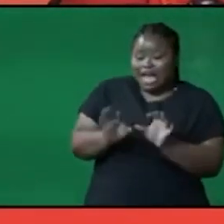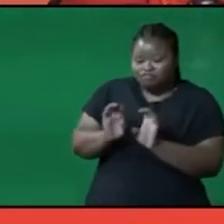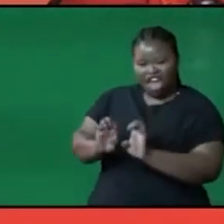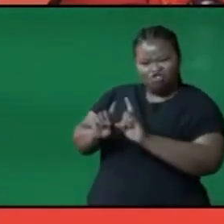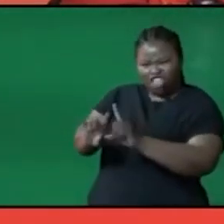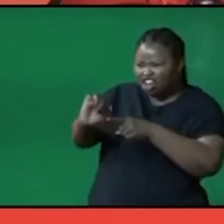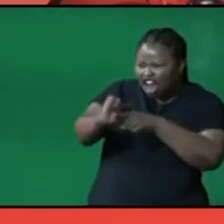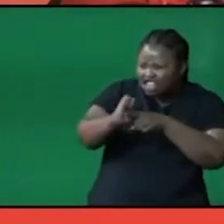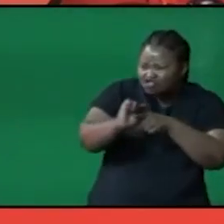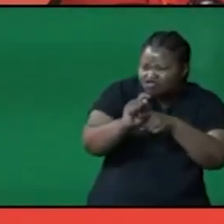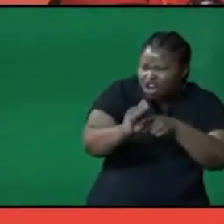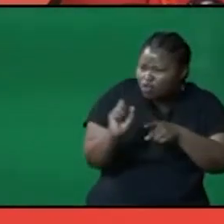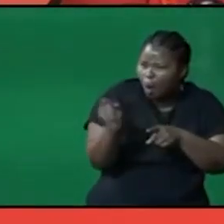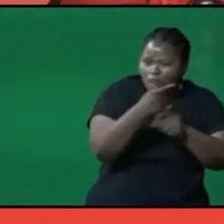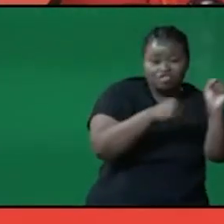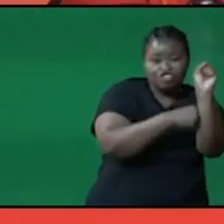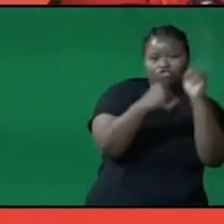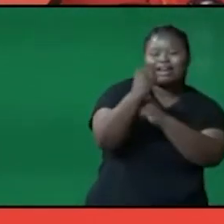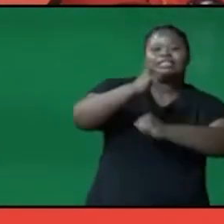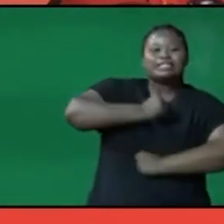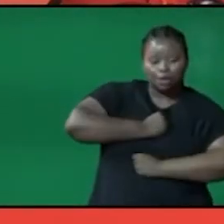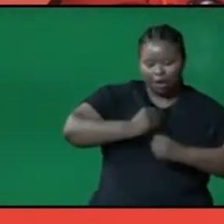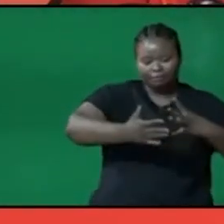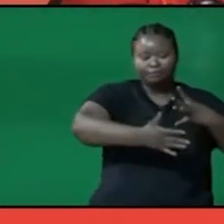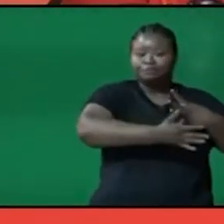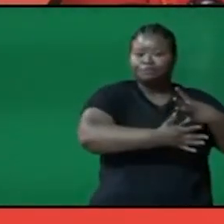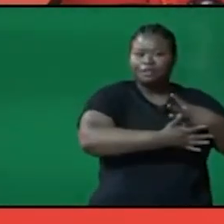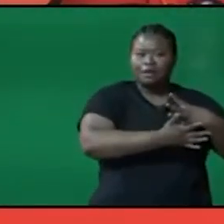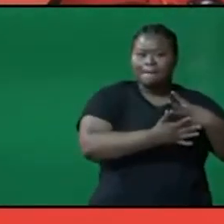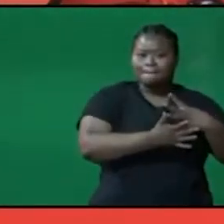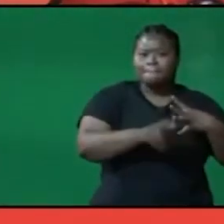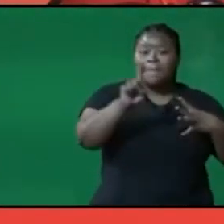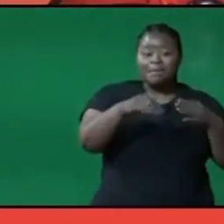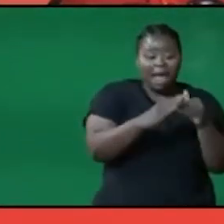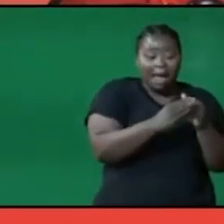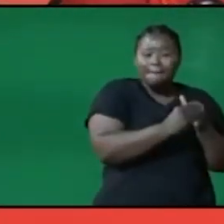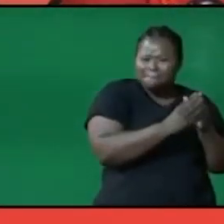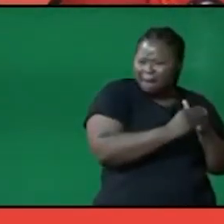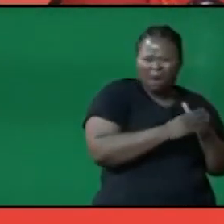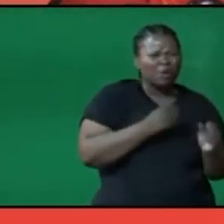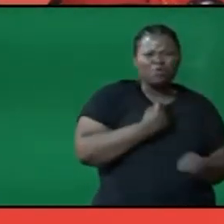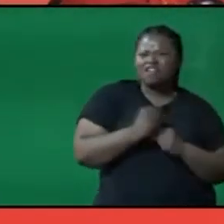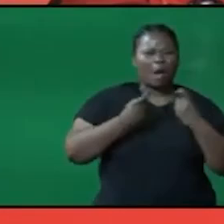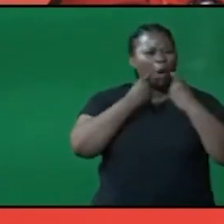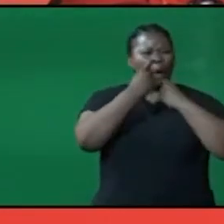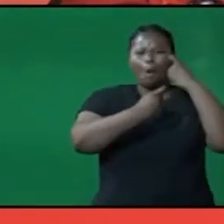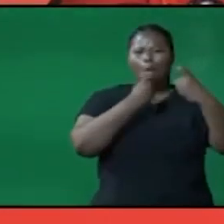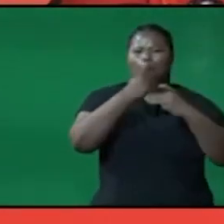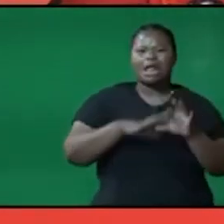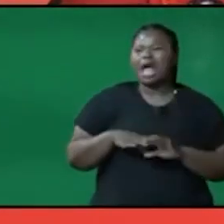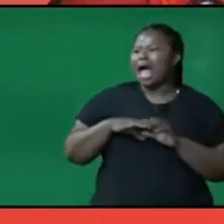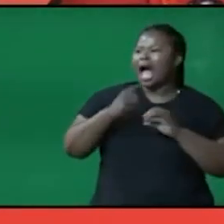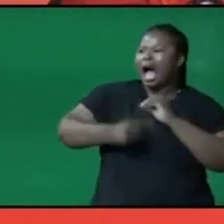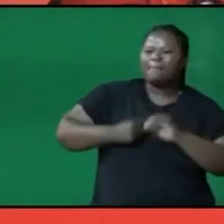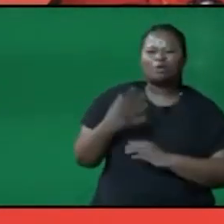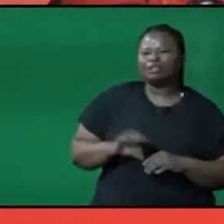training to all lower structures. The CCT should be composed of members who will not complain about the vastness of